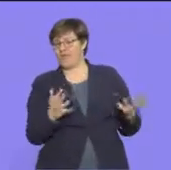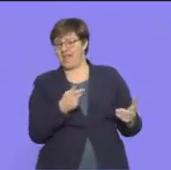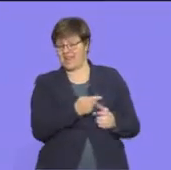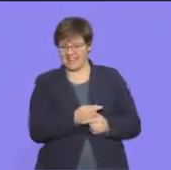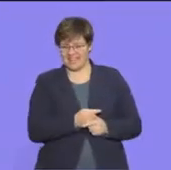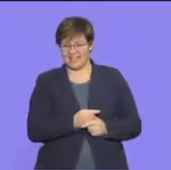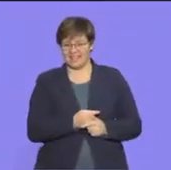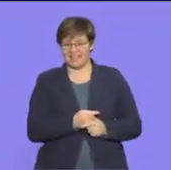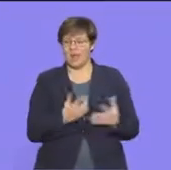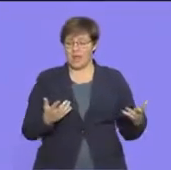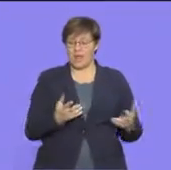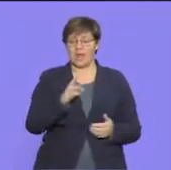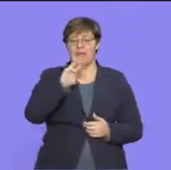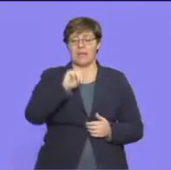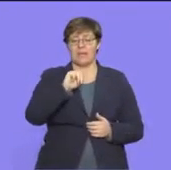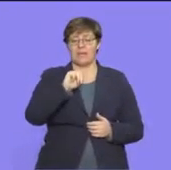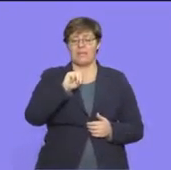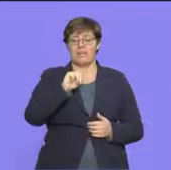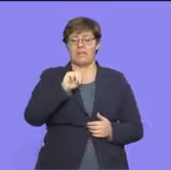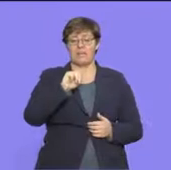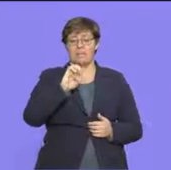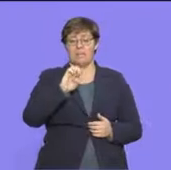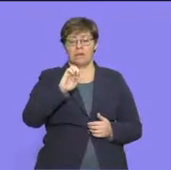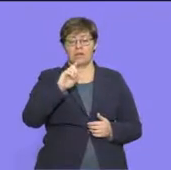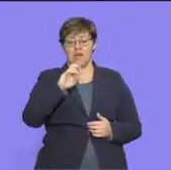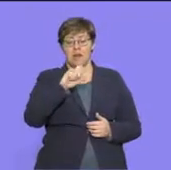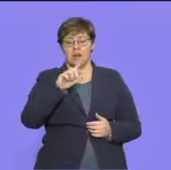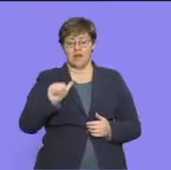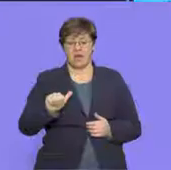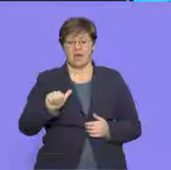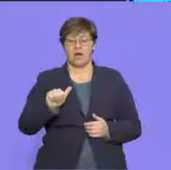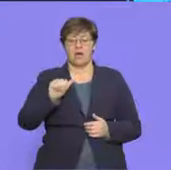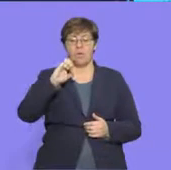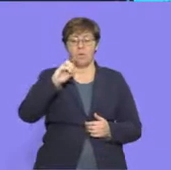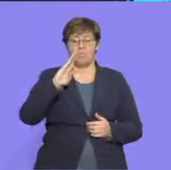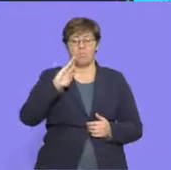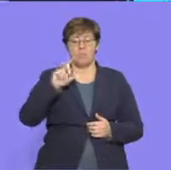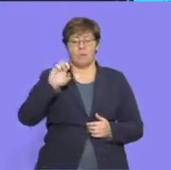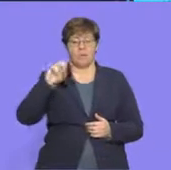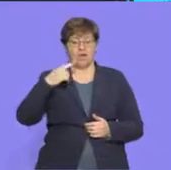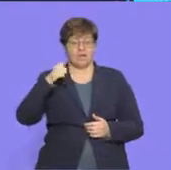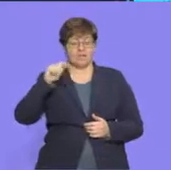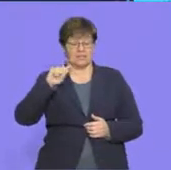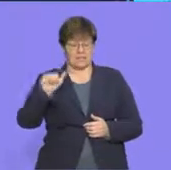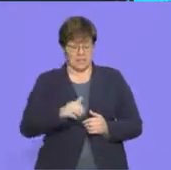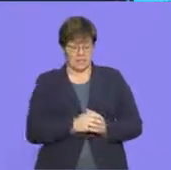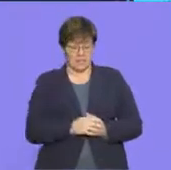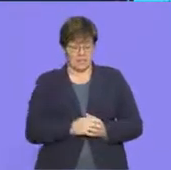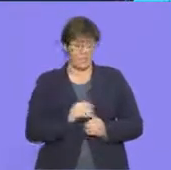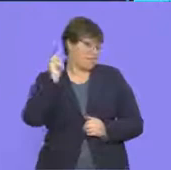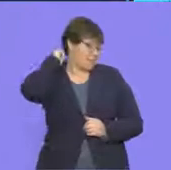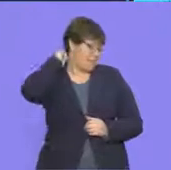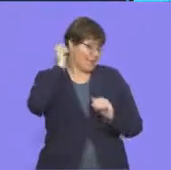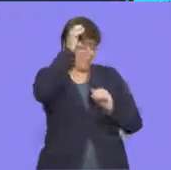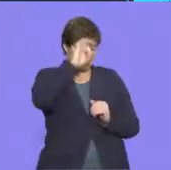our medulla oblongata. Right over there in our medulla oblongata, right in our brainstem. That's going to say to us, listen